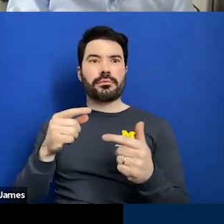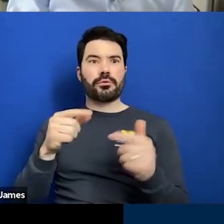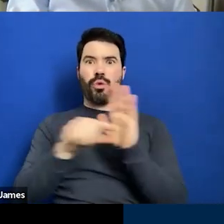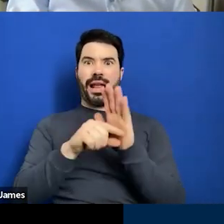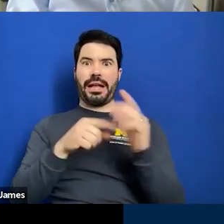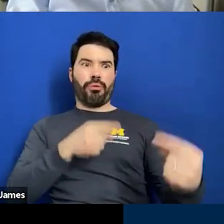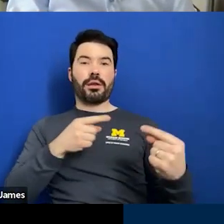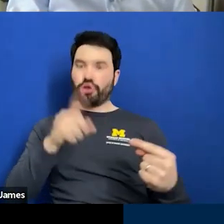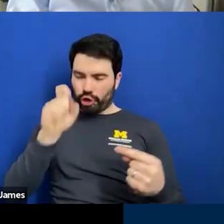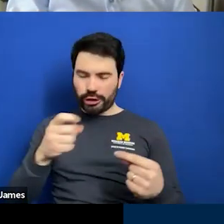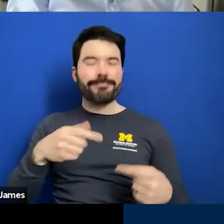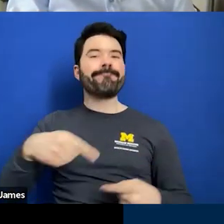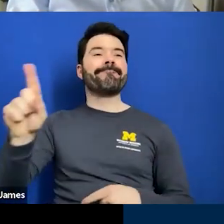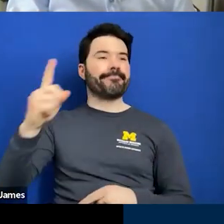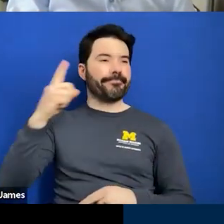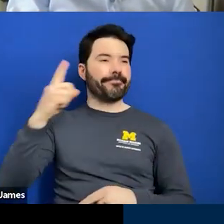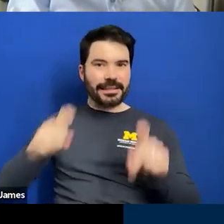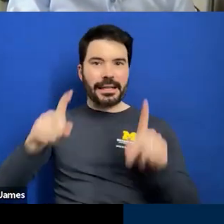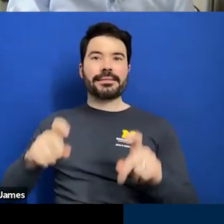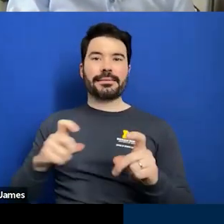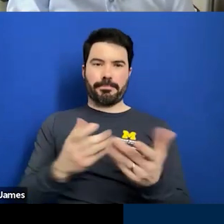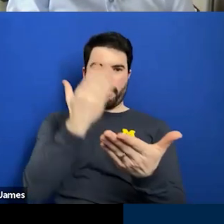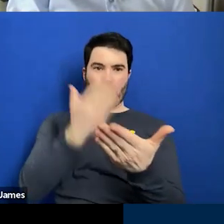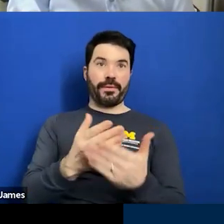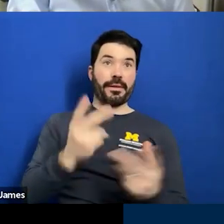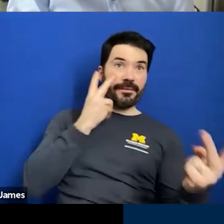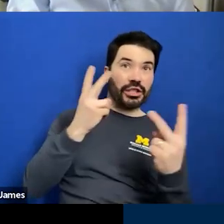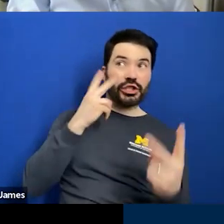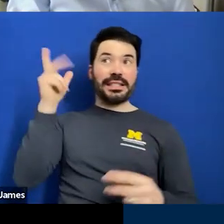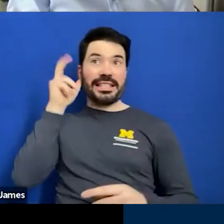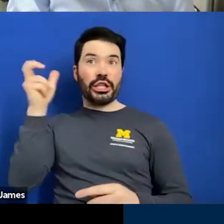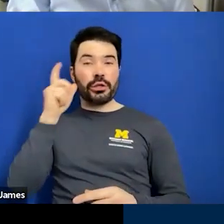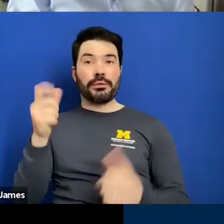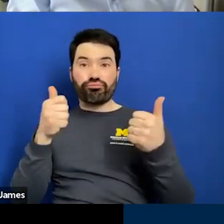we should get a hearing test and verify that hearing and vision are doing okay.